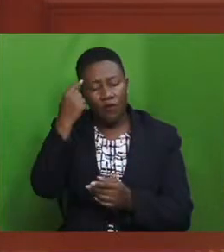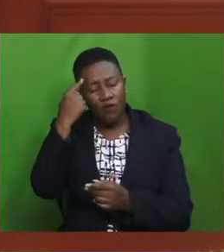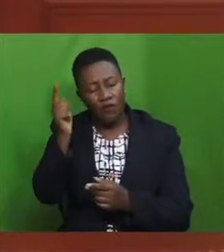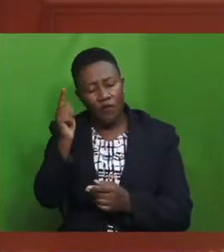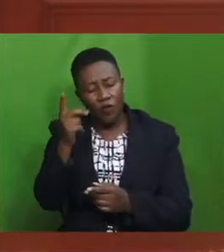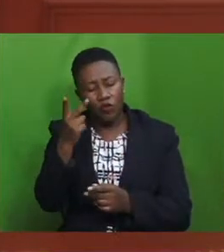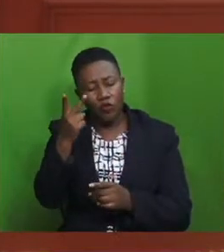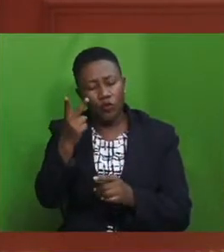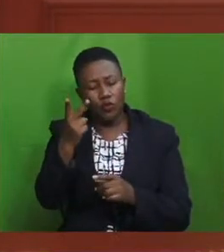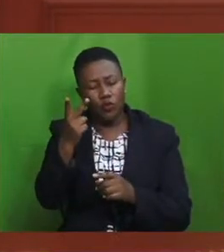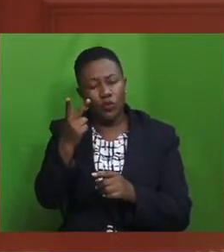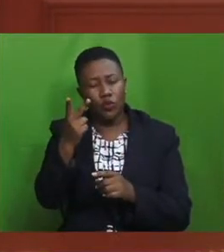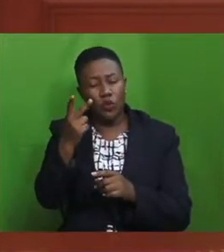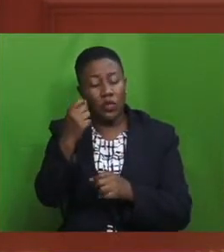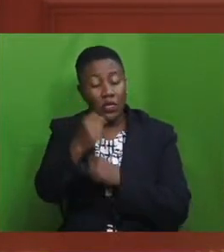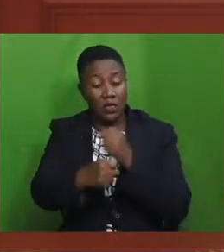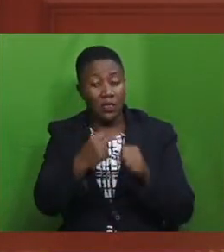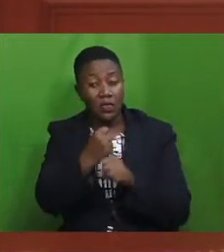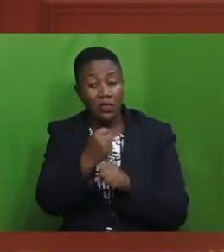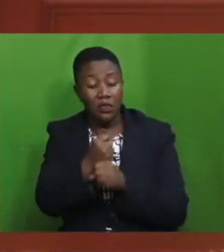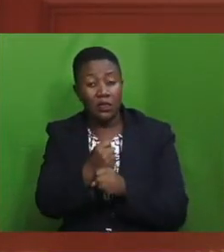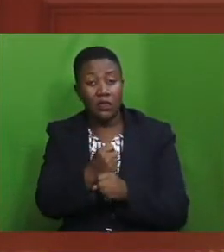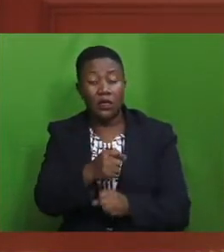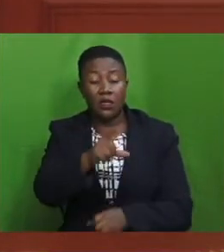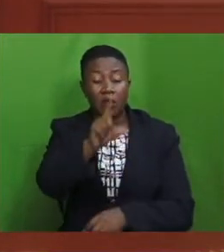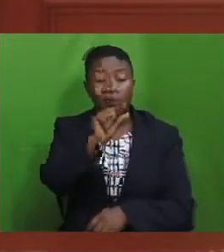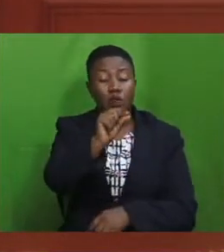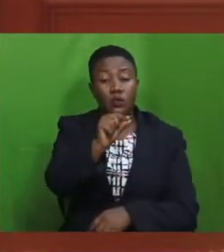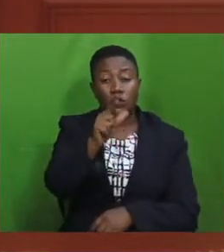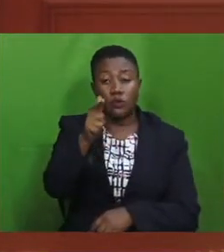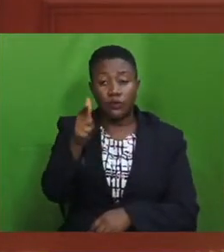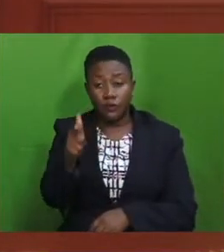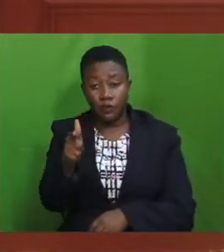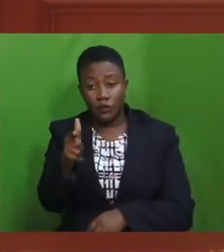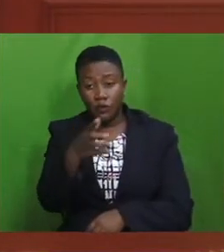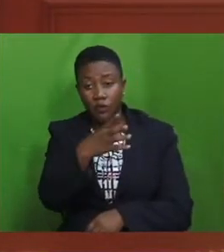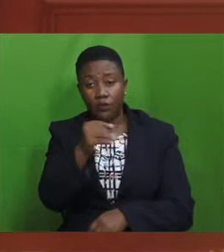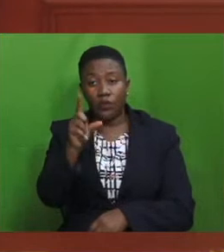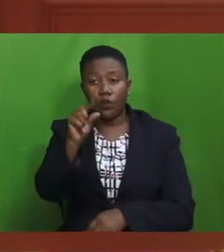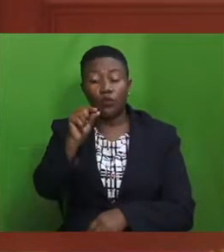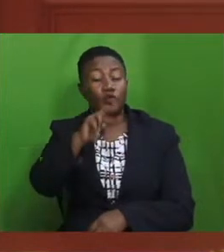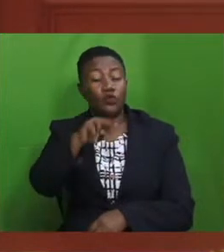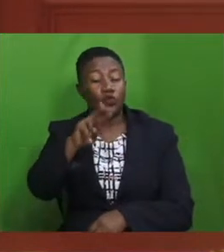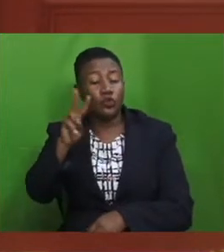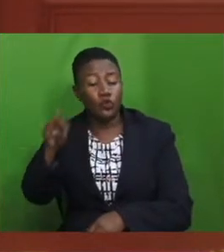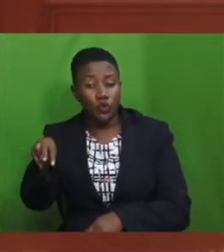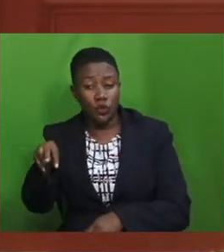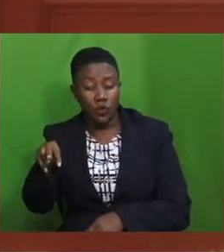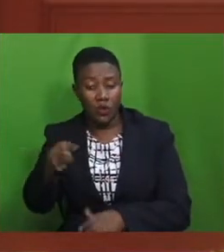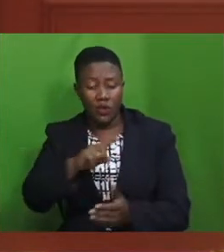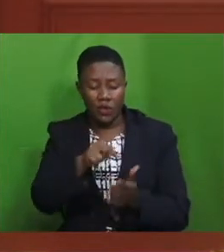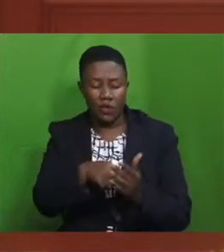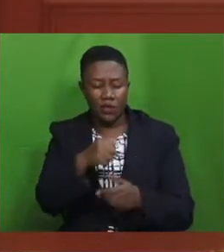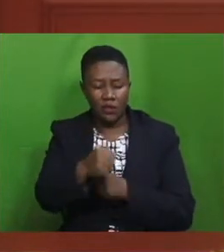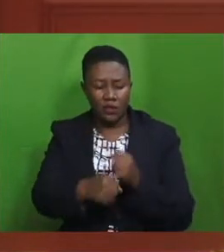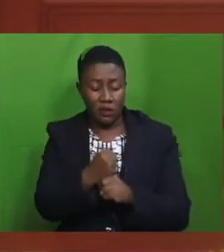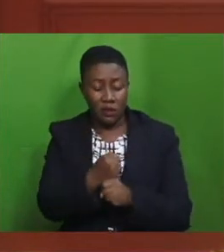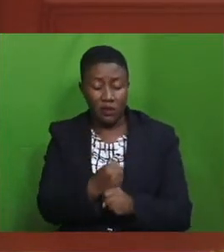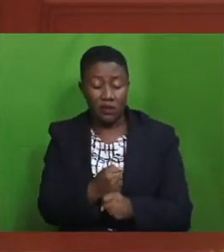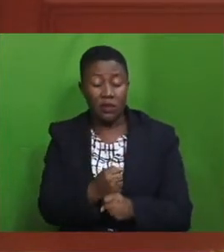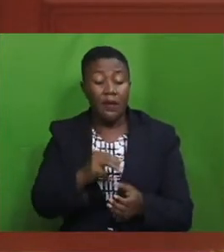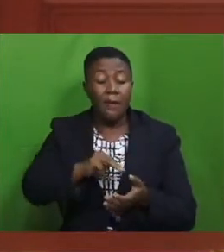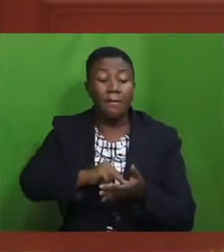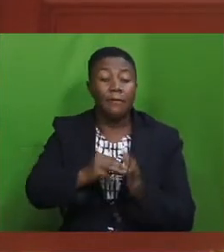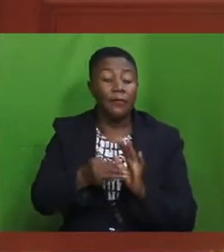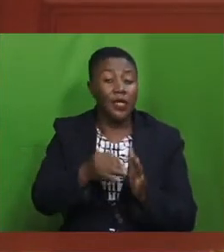2 consecutive years, 2021 and 2022, early this year. Mr. Speaker, that means